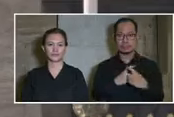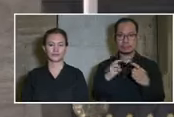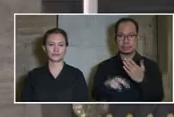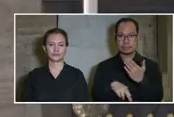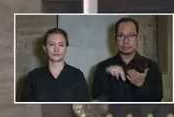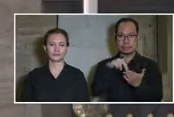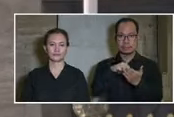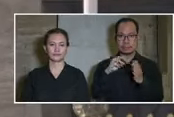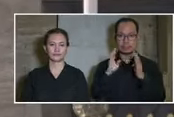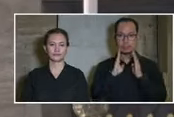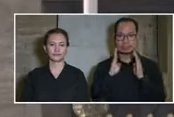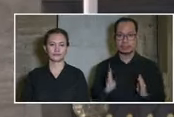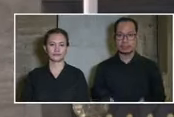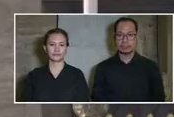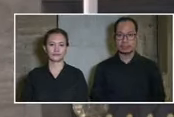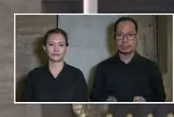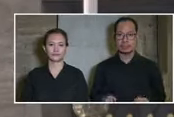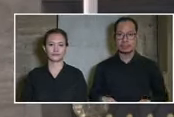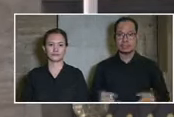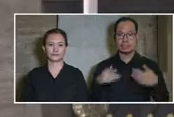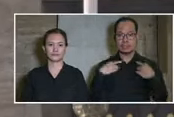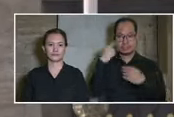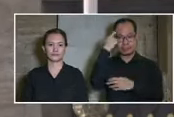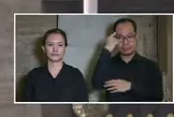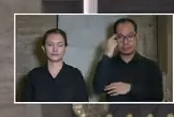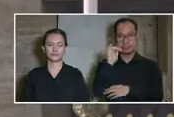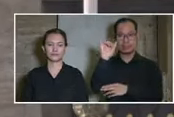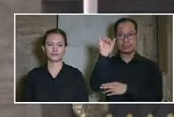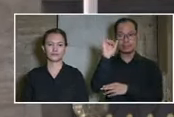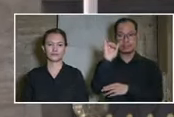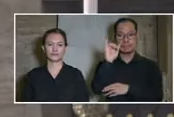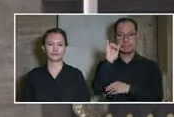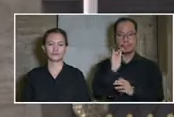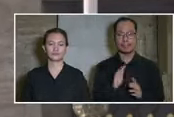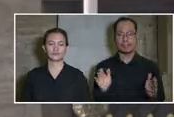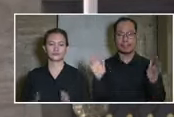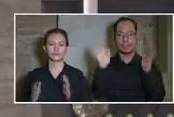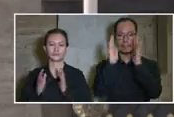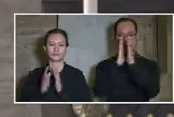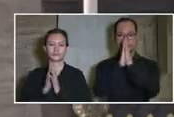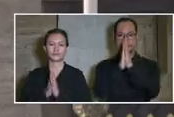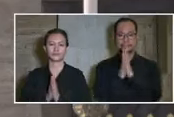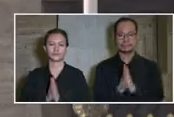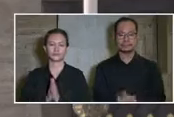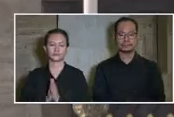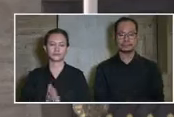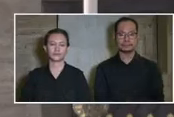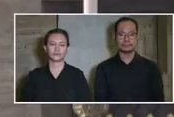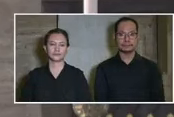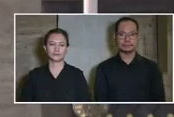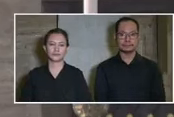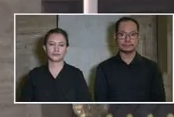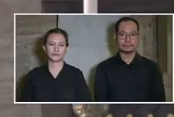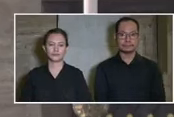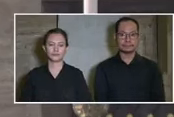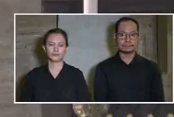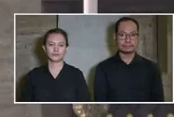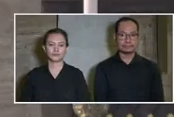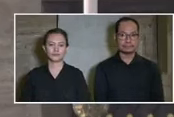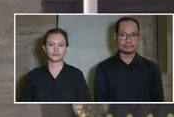sins, the resurrection of the body, and life everlasting. Amen.